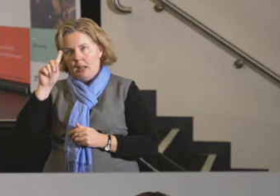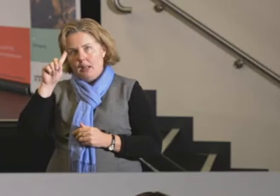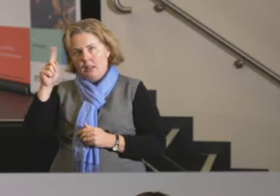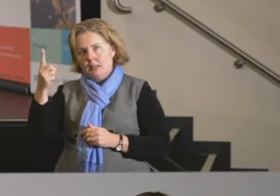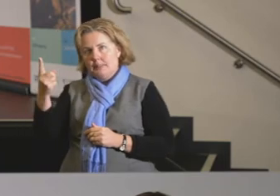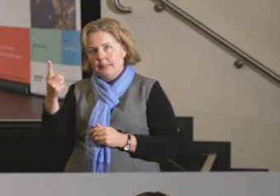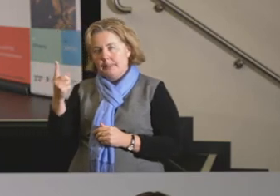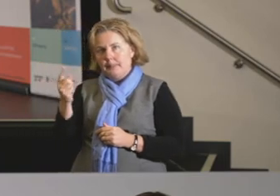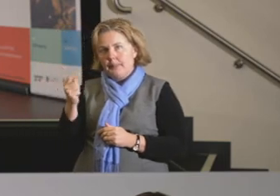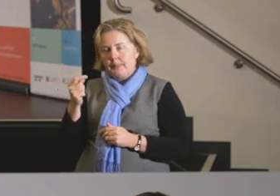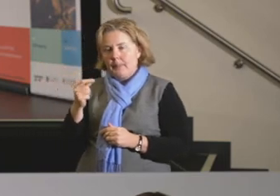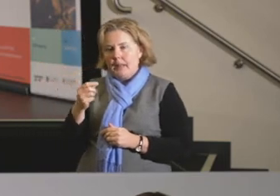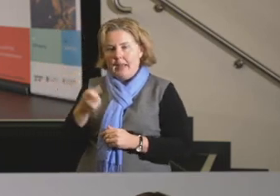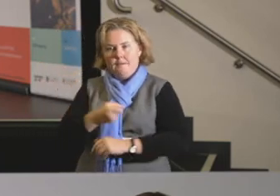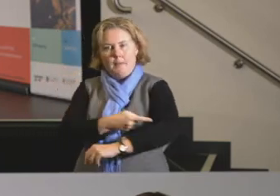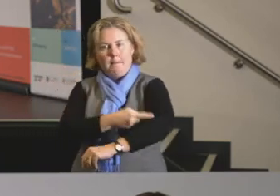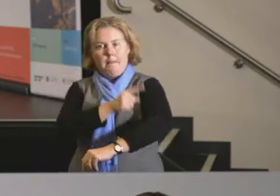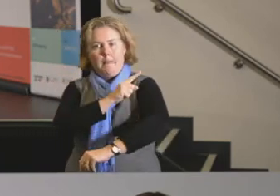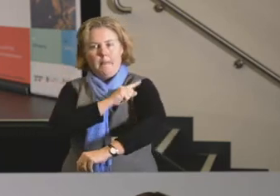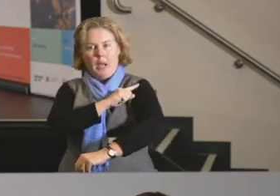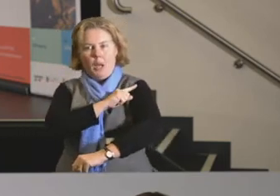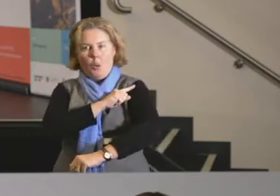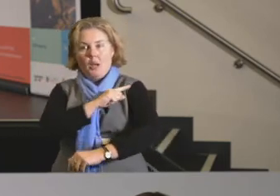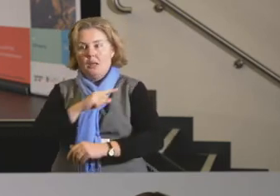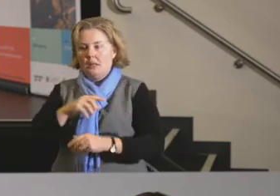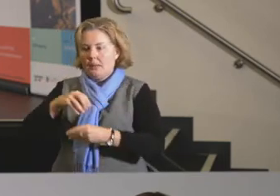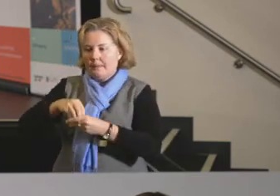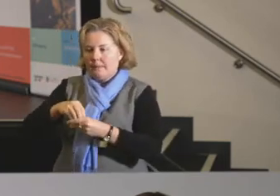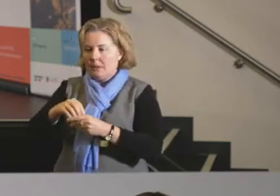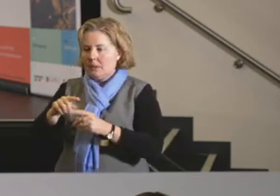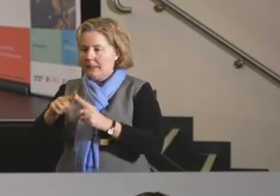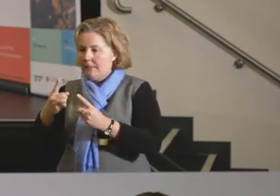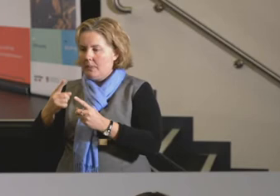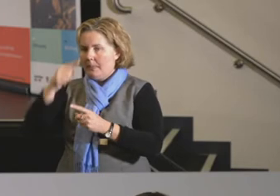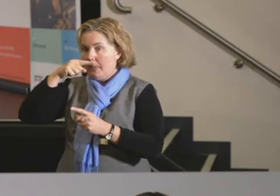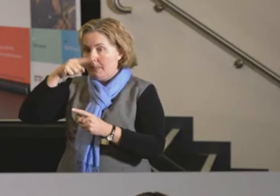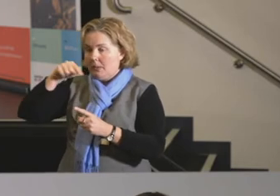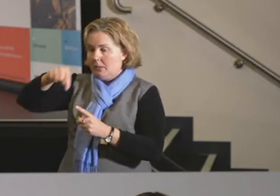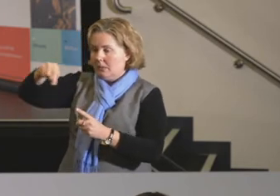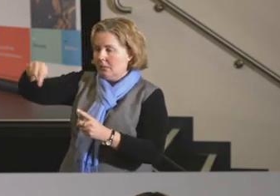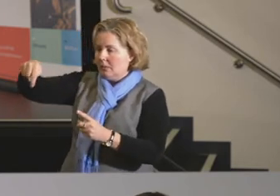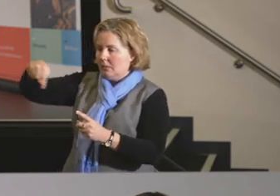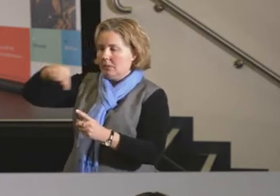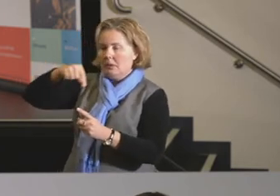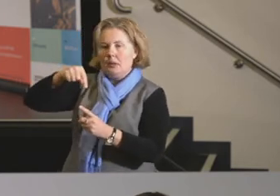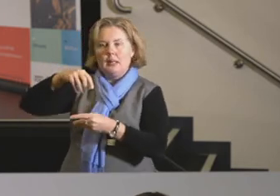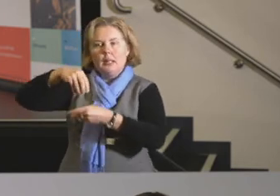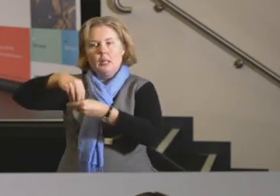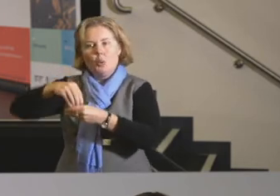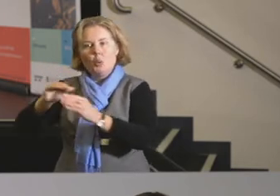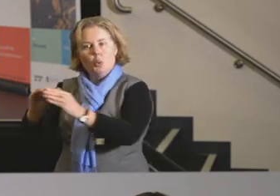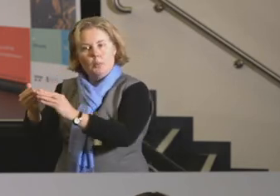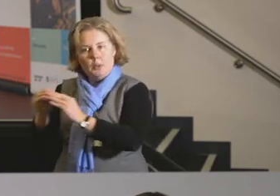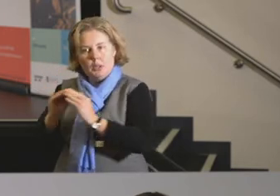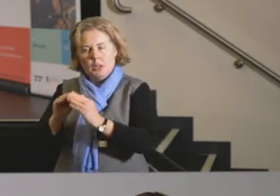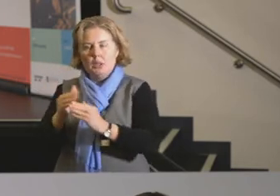understanding the power dynamics within the community, and my role in a different, so